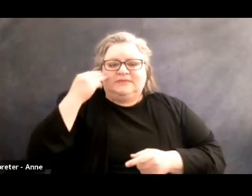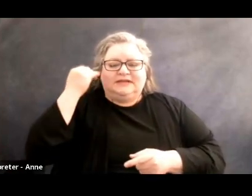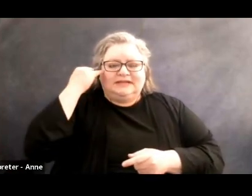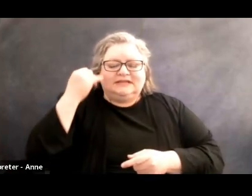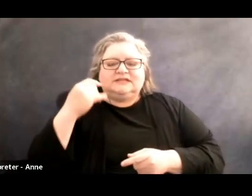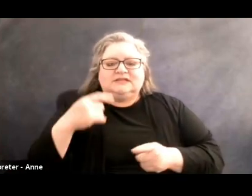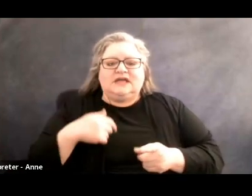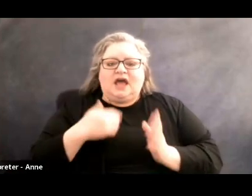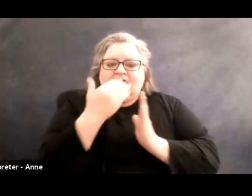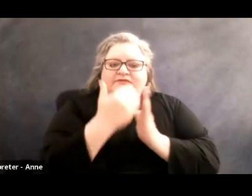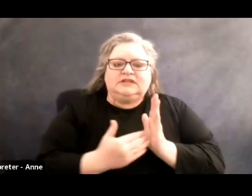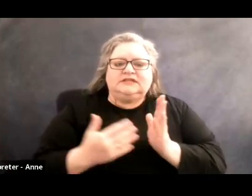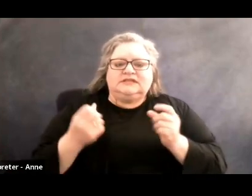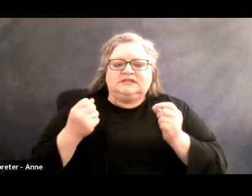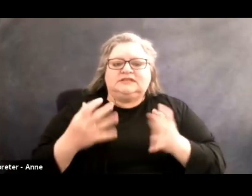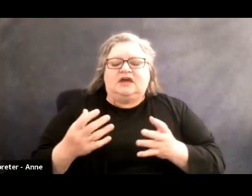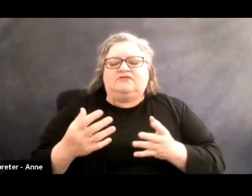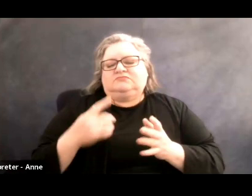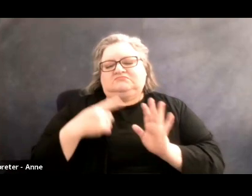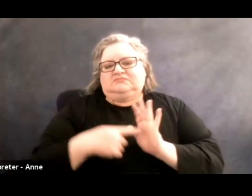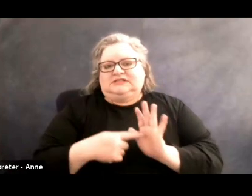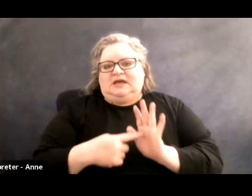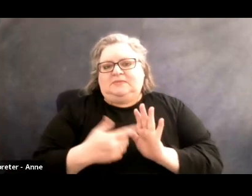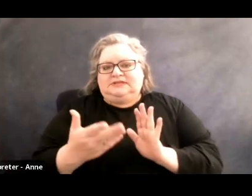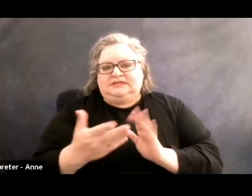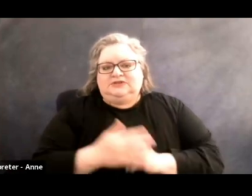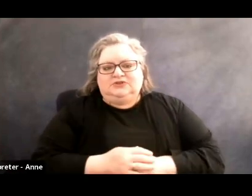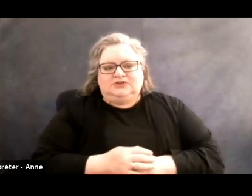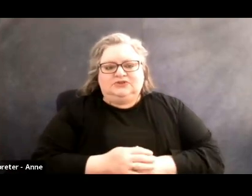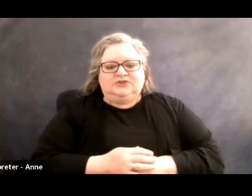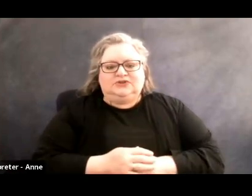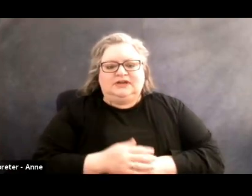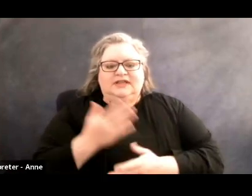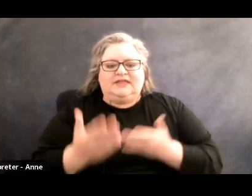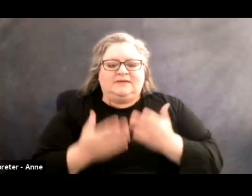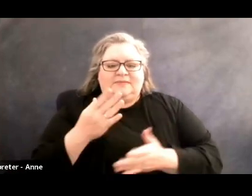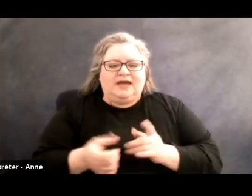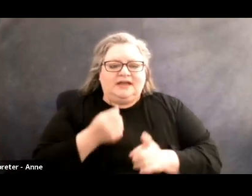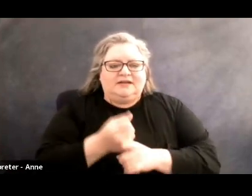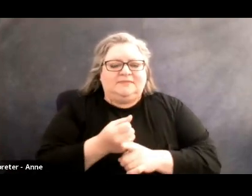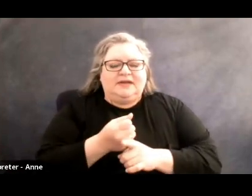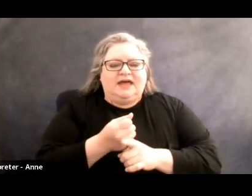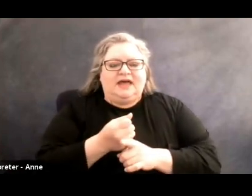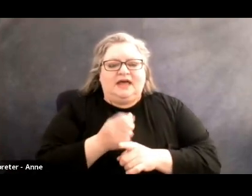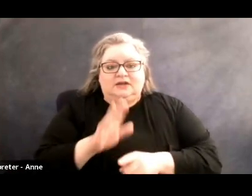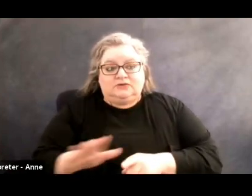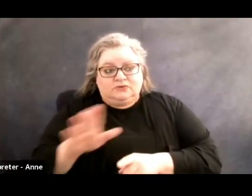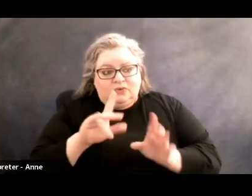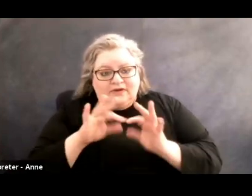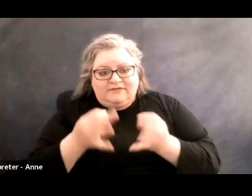I've listed several, just as some examples here, that might impact your